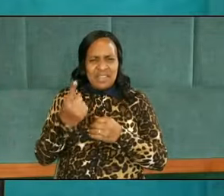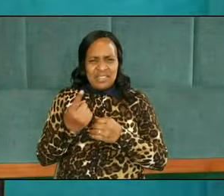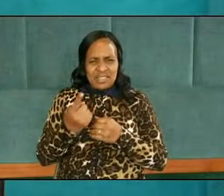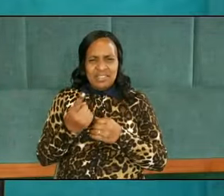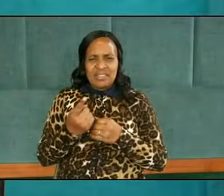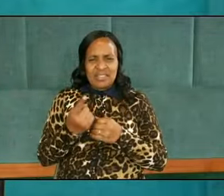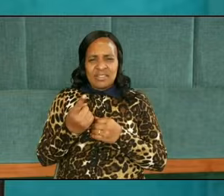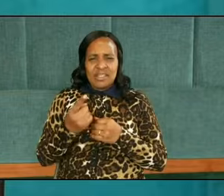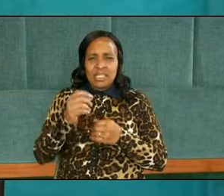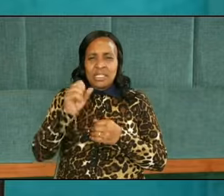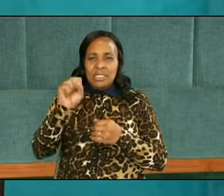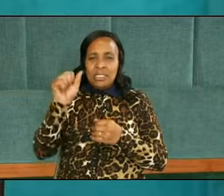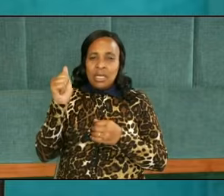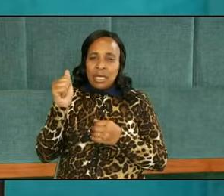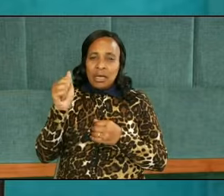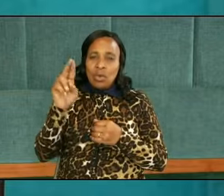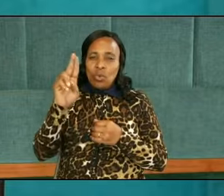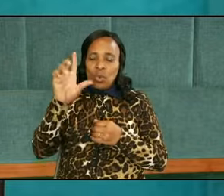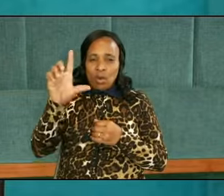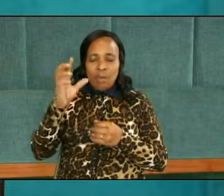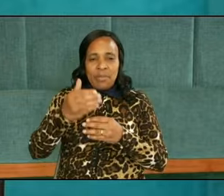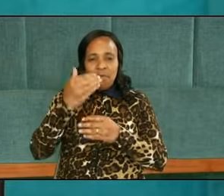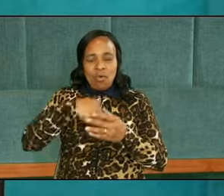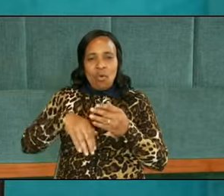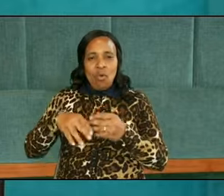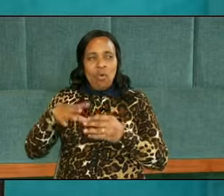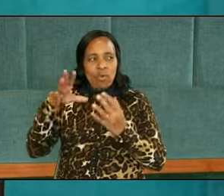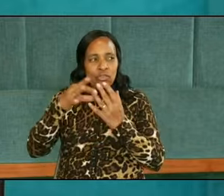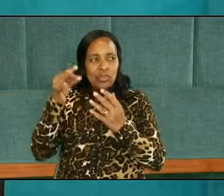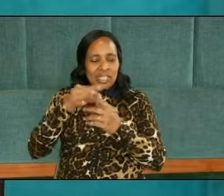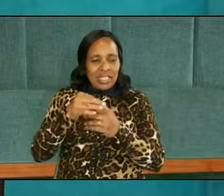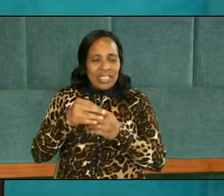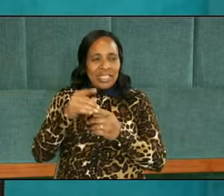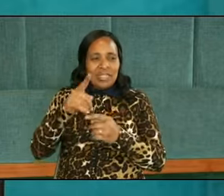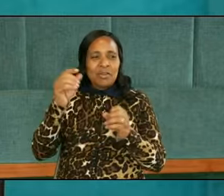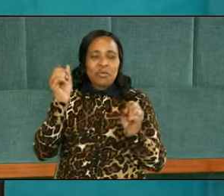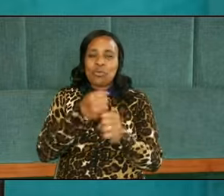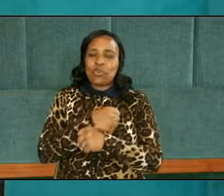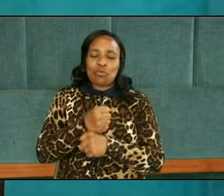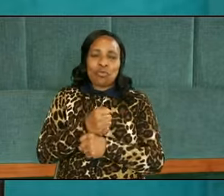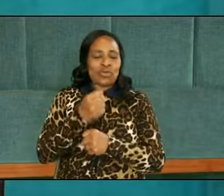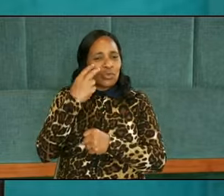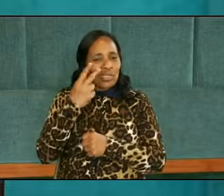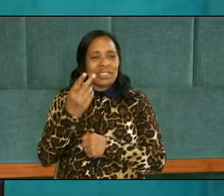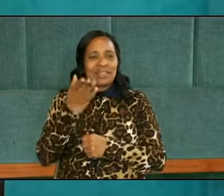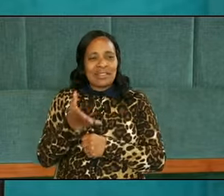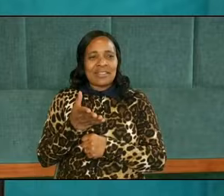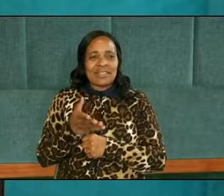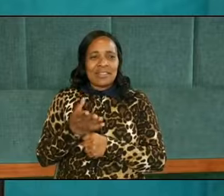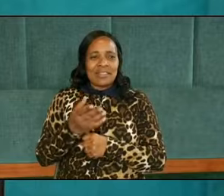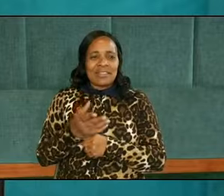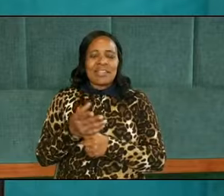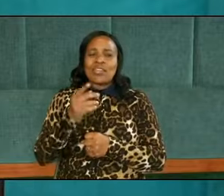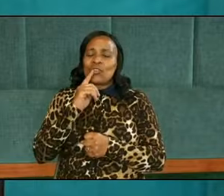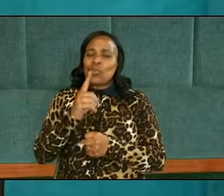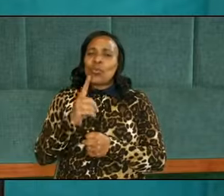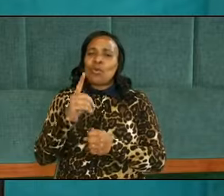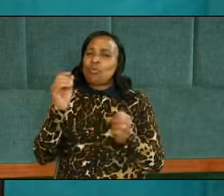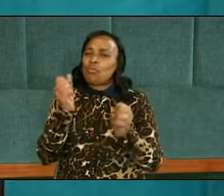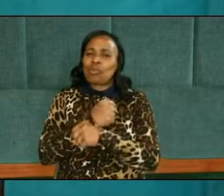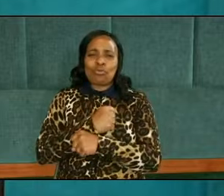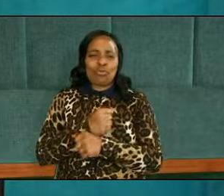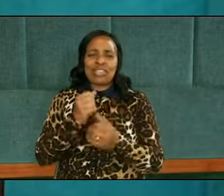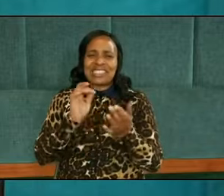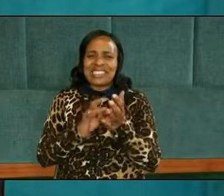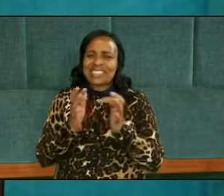somewhere that Saul, before he was anointed, was not, I don't know how to say this, but he was not in Jesus fully,